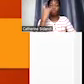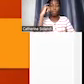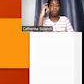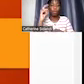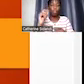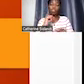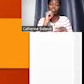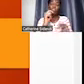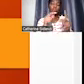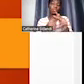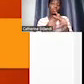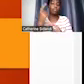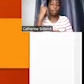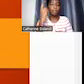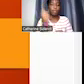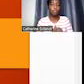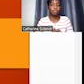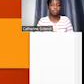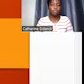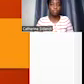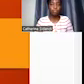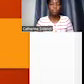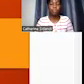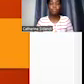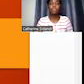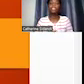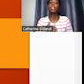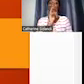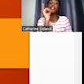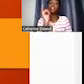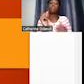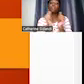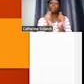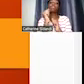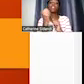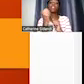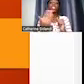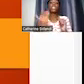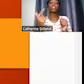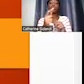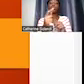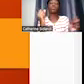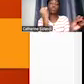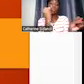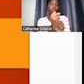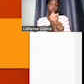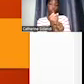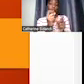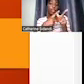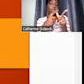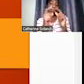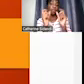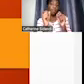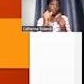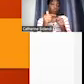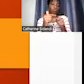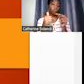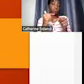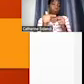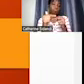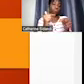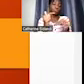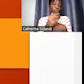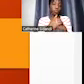and not fixed mindset. Those are the 15 things to do to be able to move on. And I